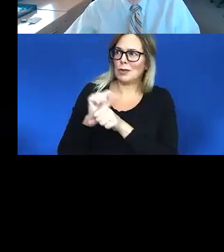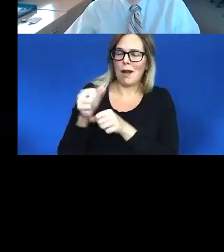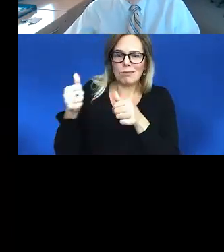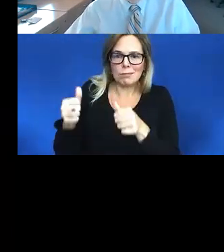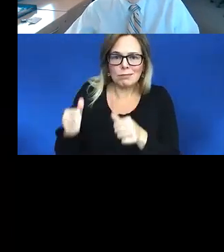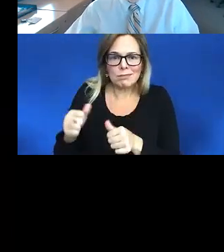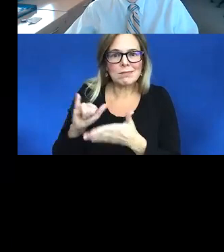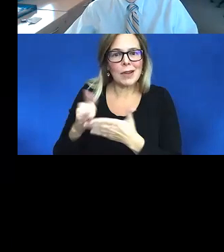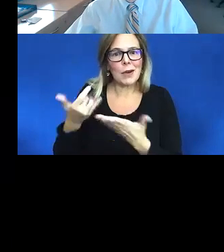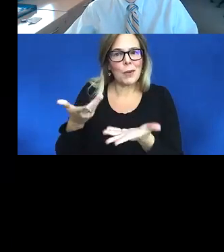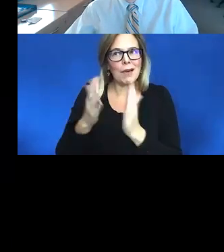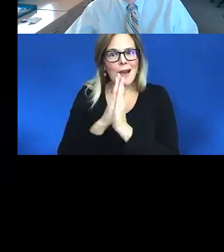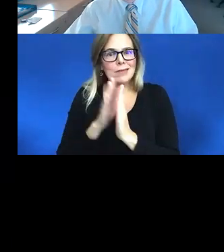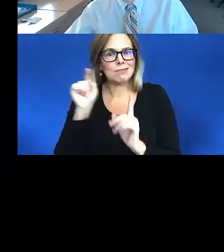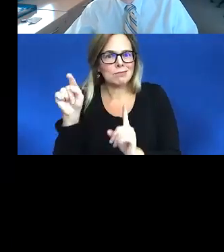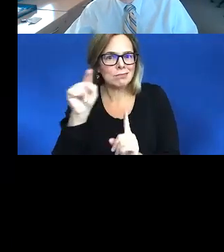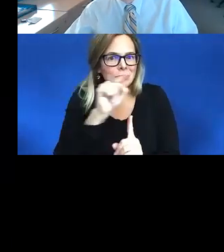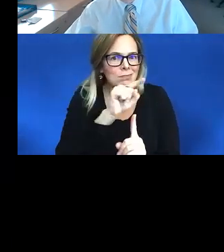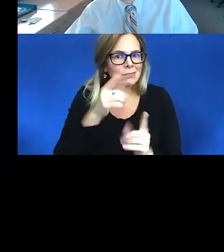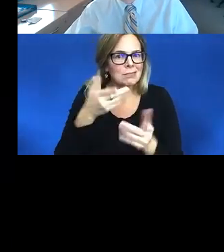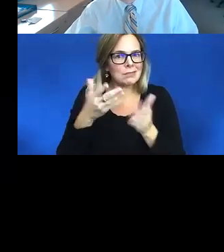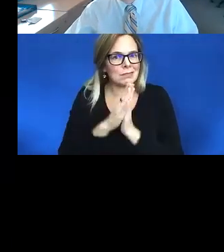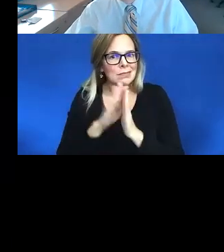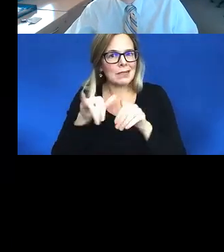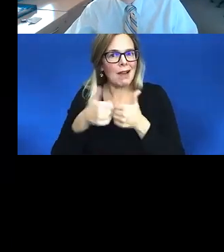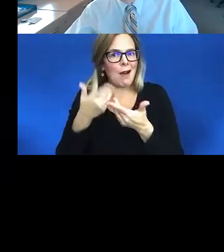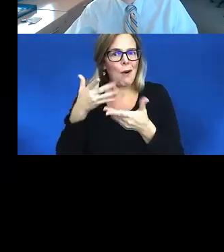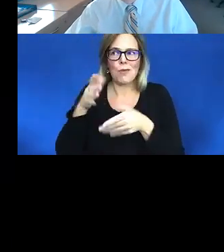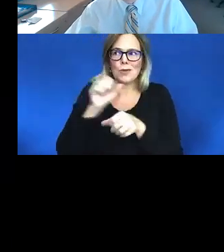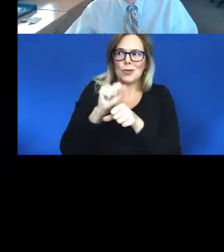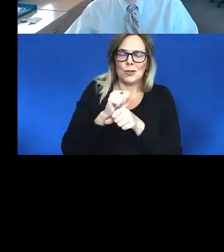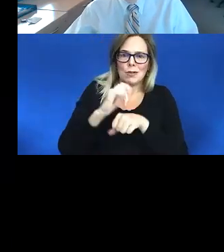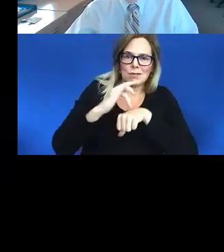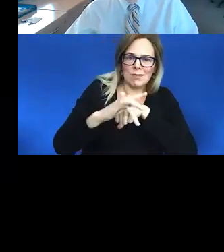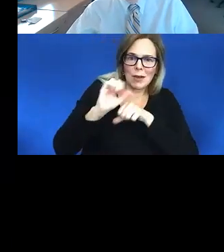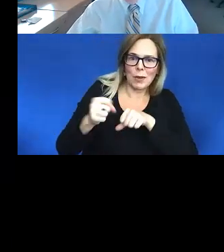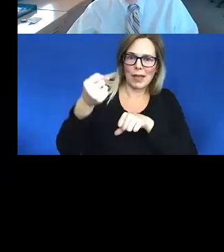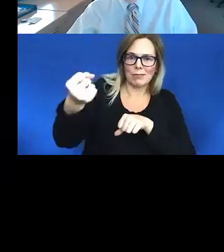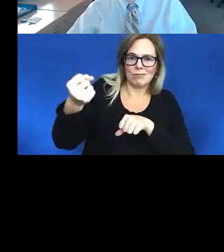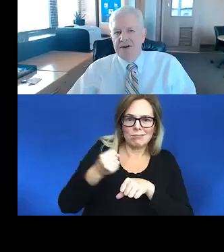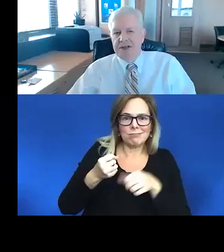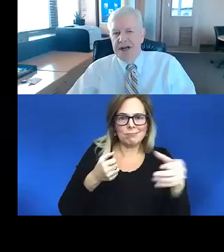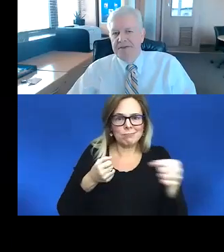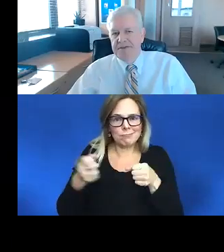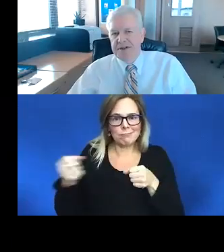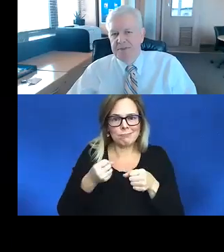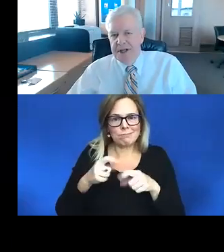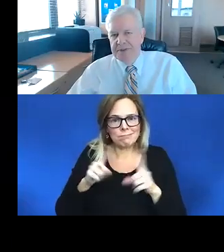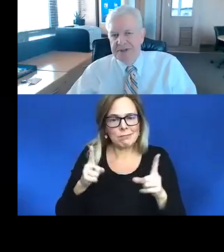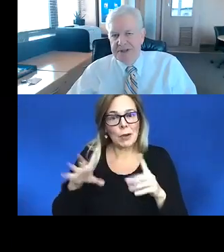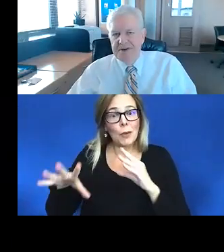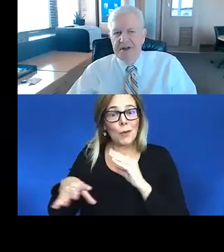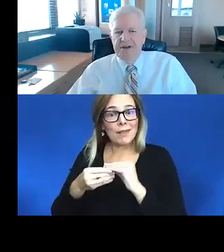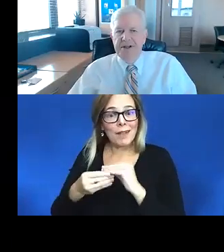and stakeholders to fill positions across the entire academic medical center. We've added HR staff,